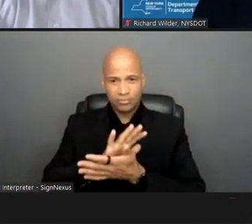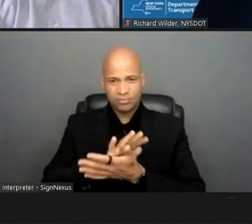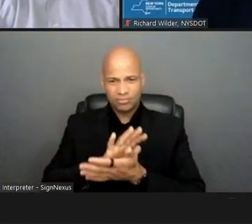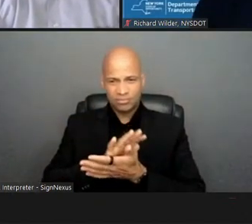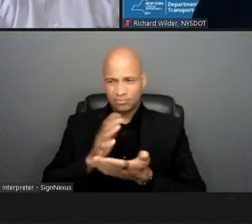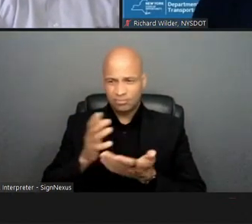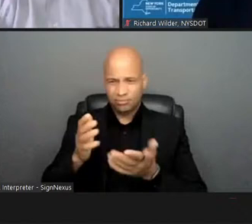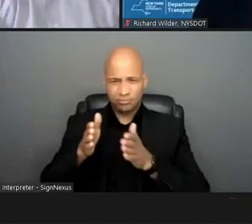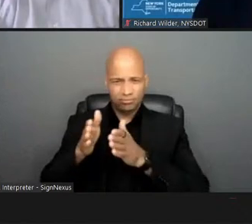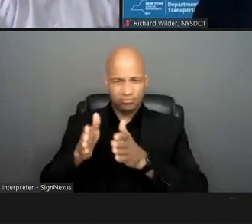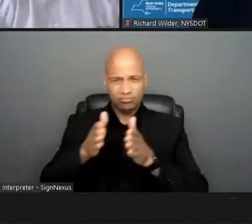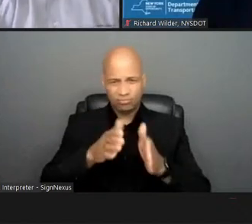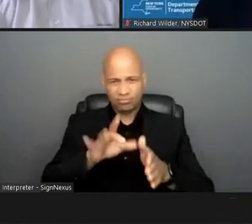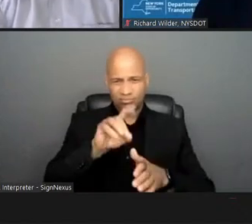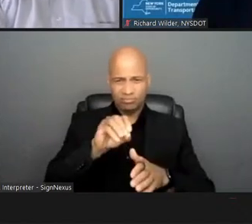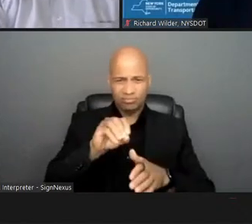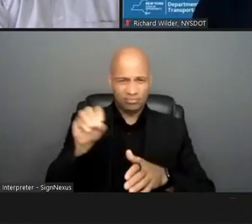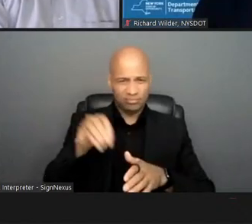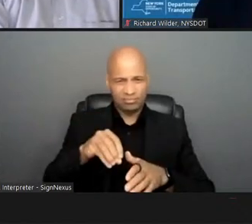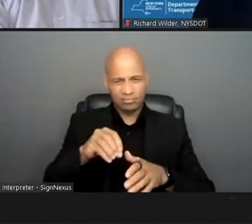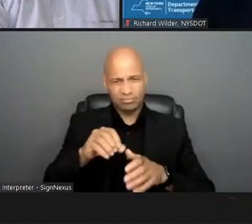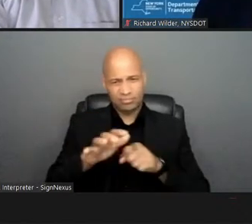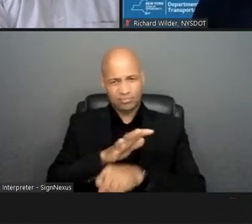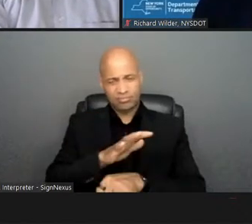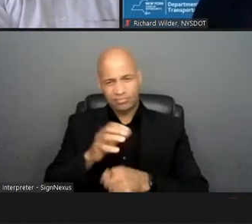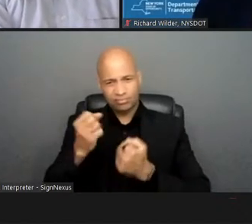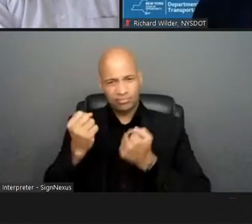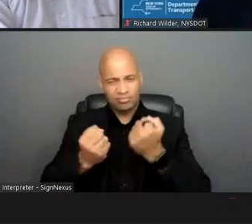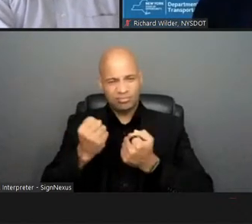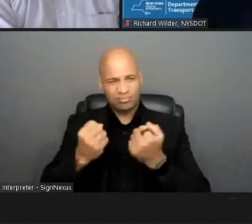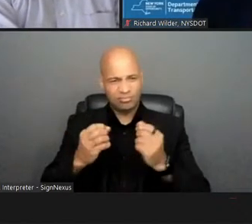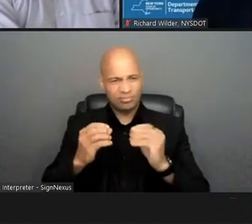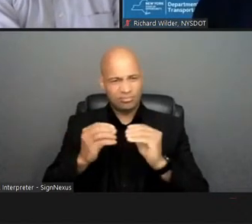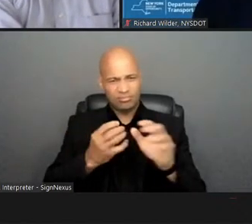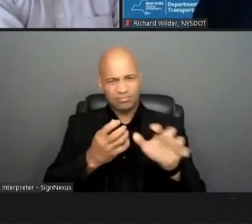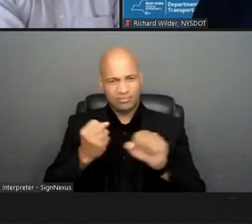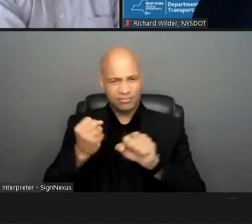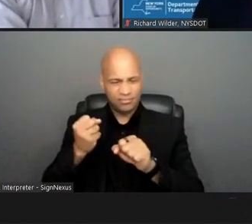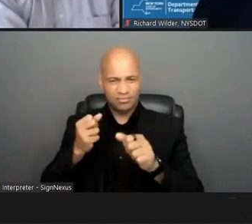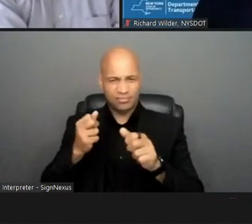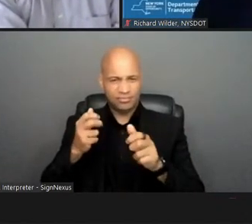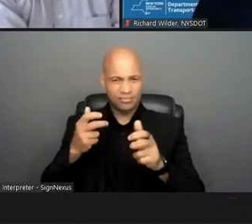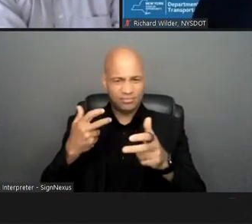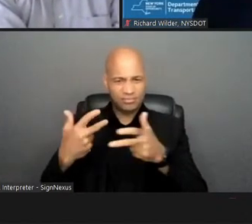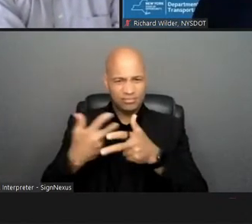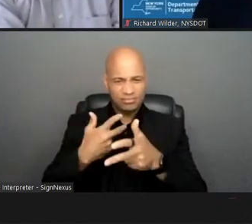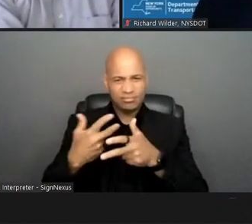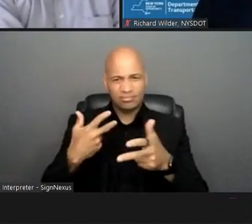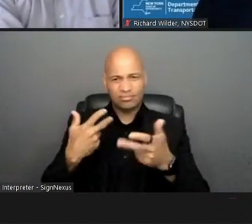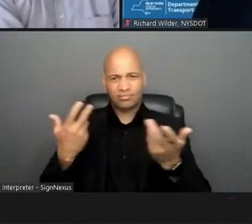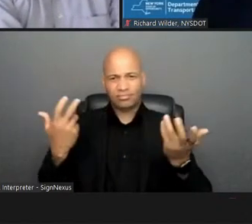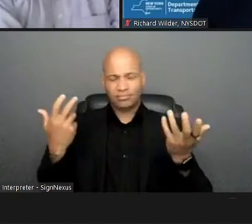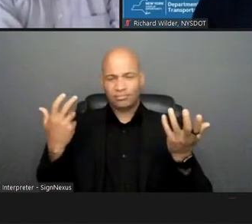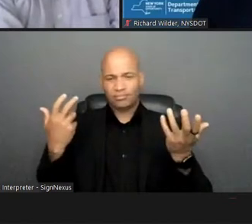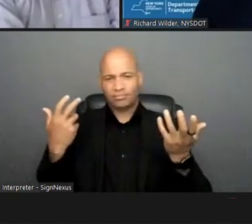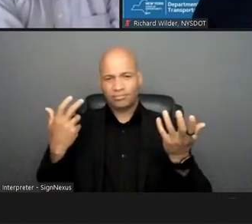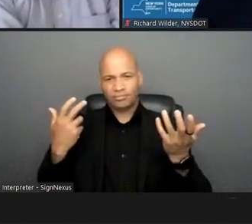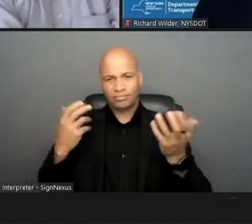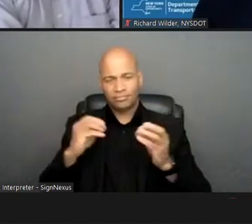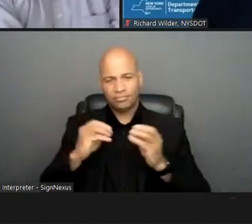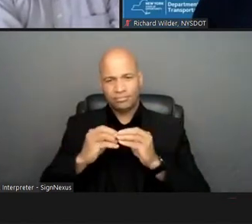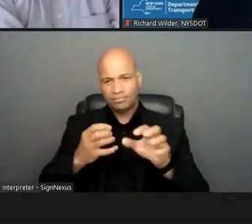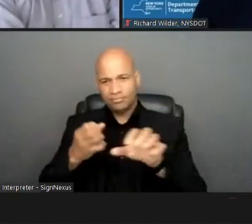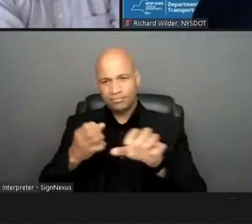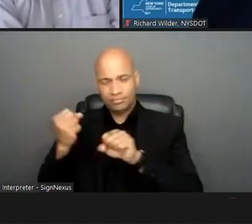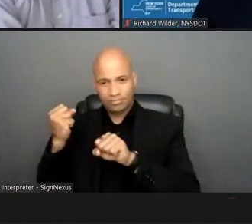streets that are 80 full of cars that are moving faster because this alleged congestion lack of congestion and at least